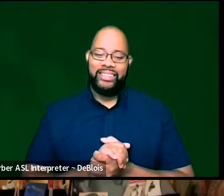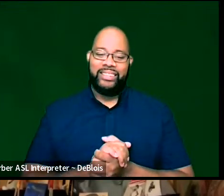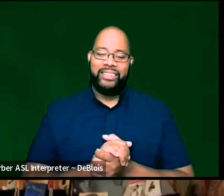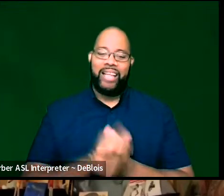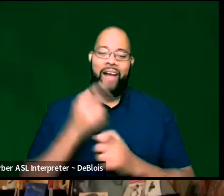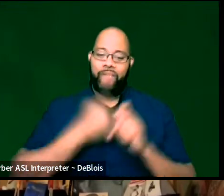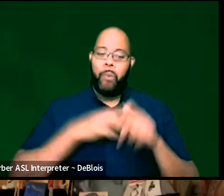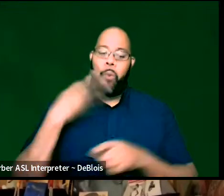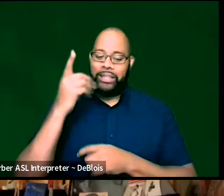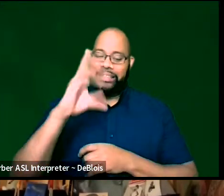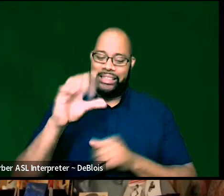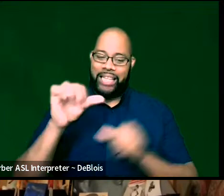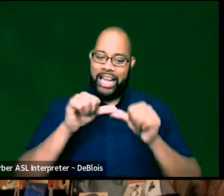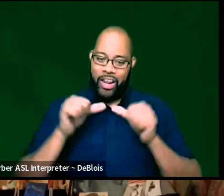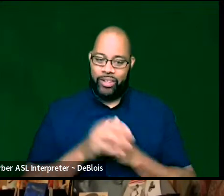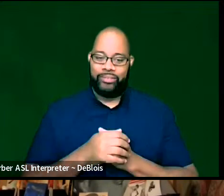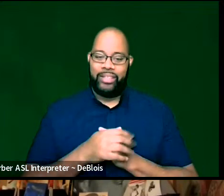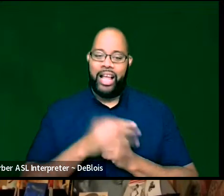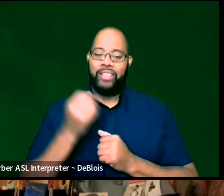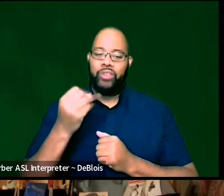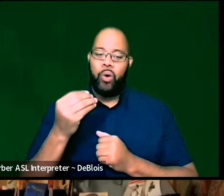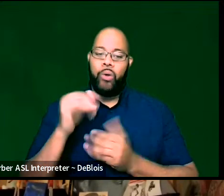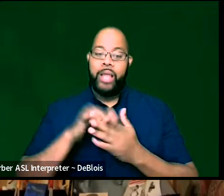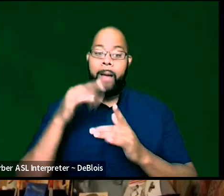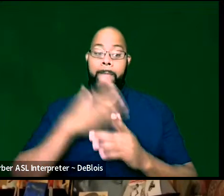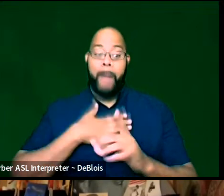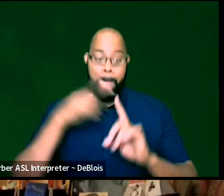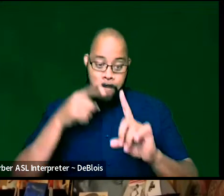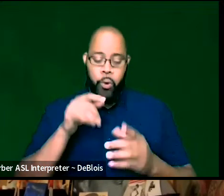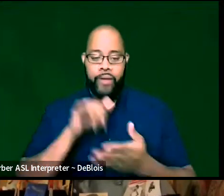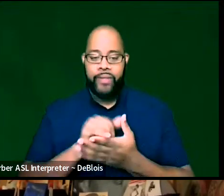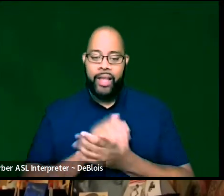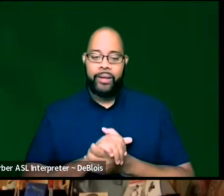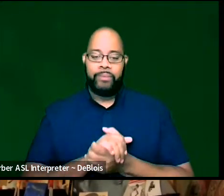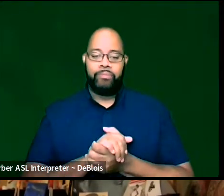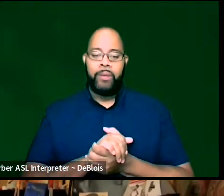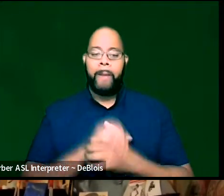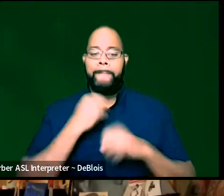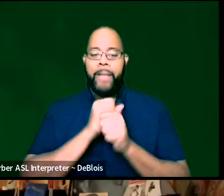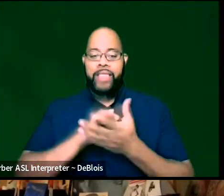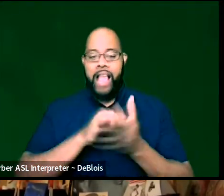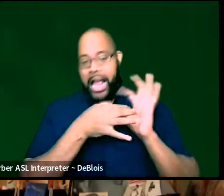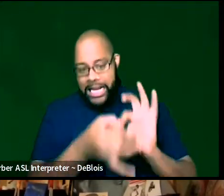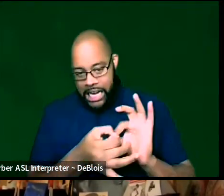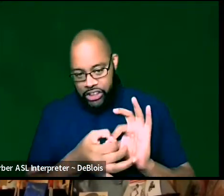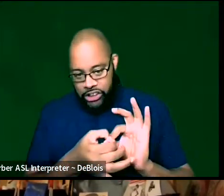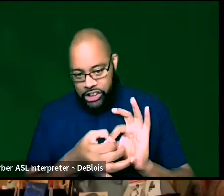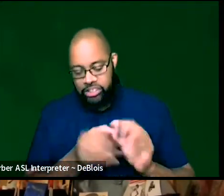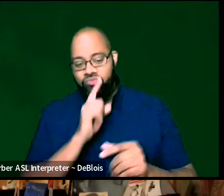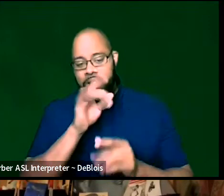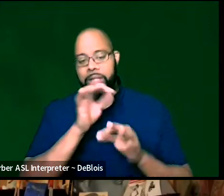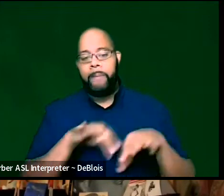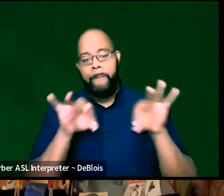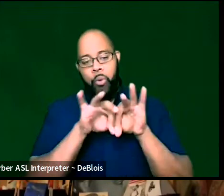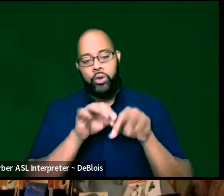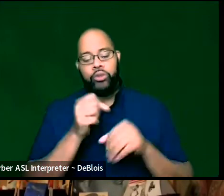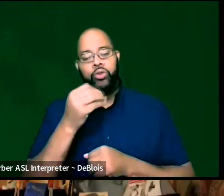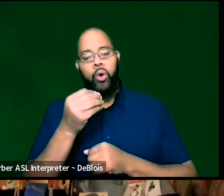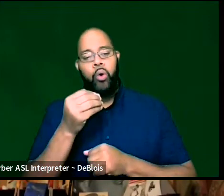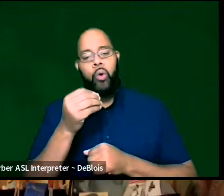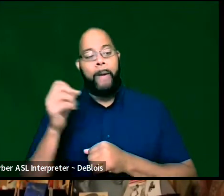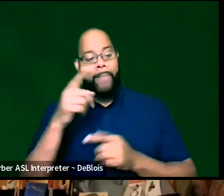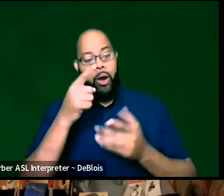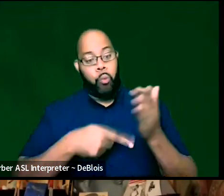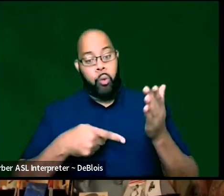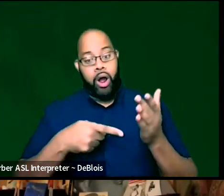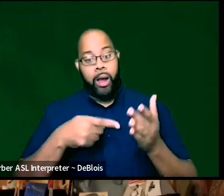from the Washington, D.C. area. And so the point is that making those connections is really important. So going back to what